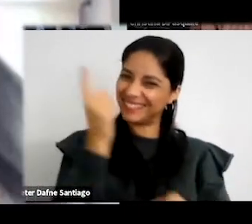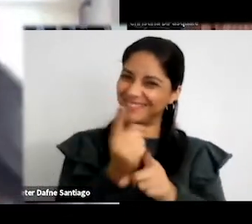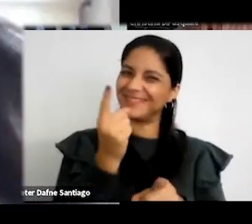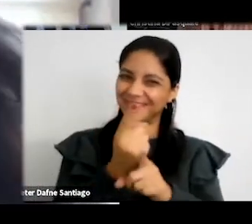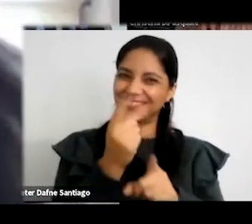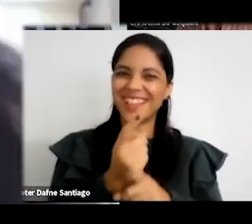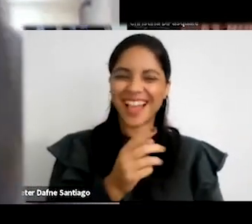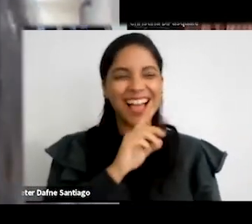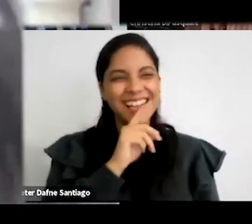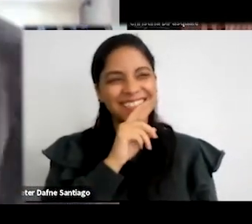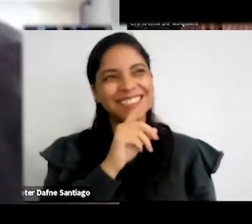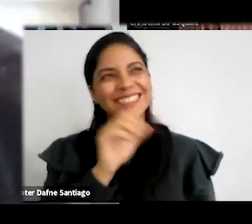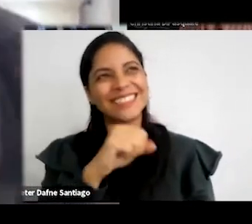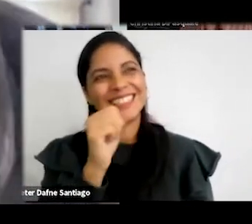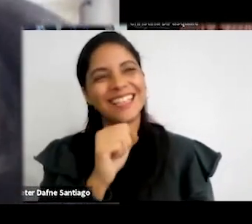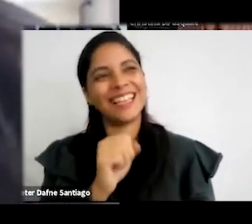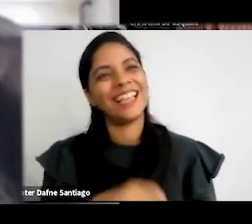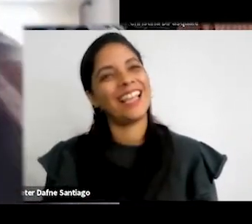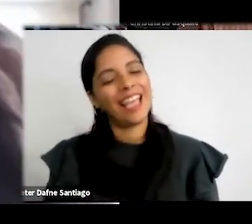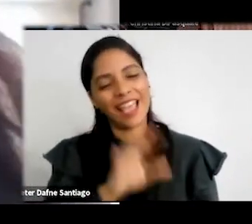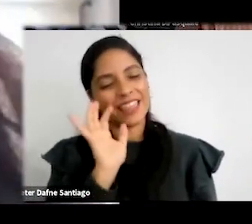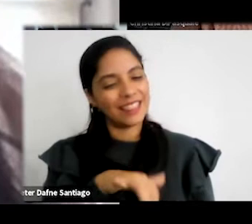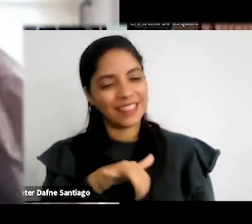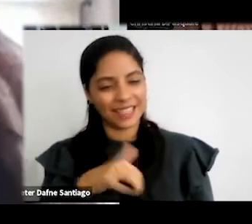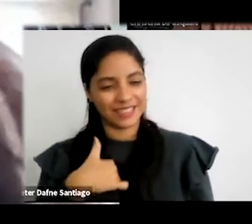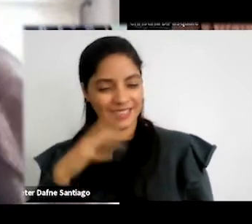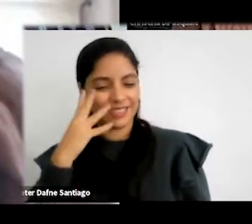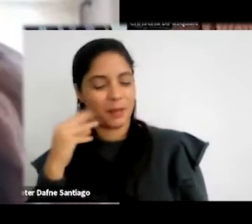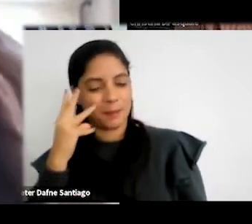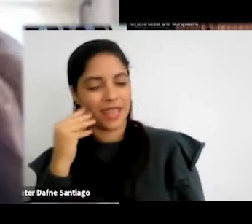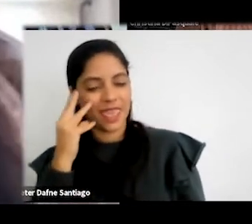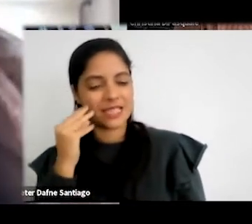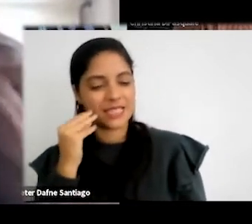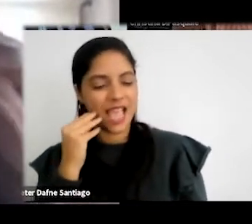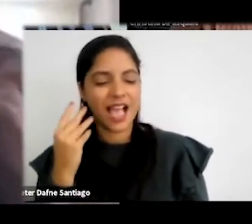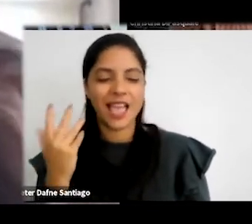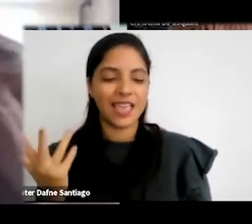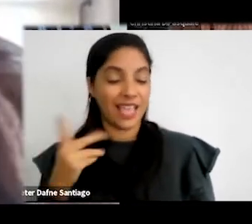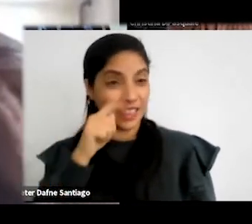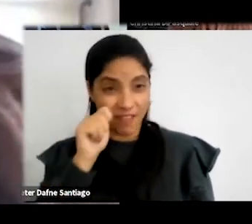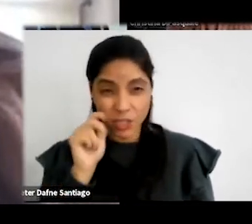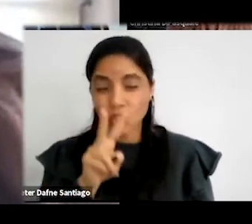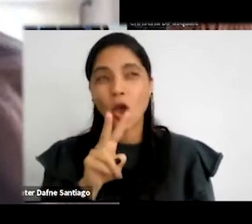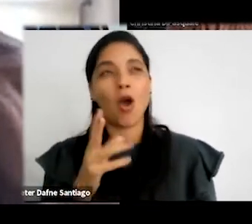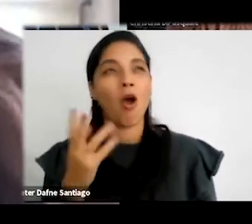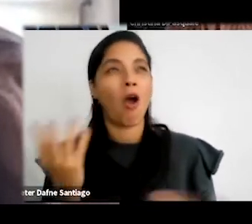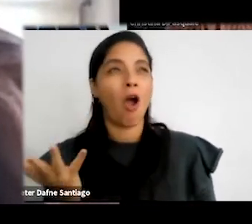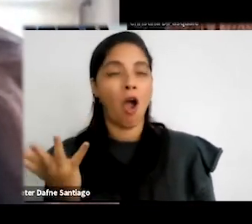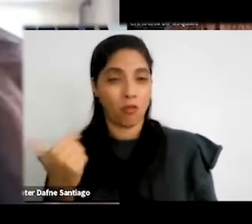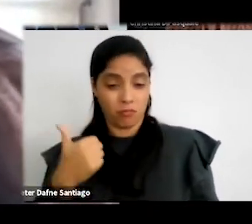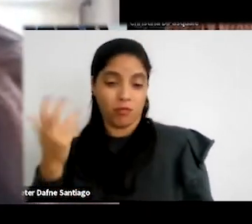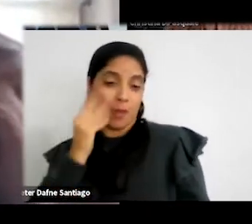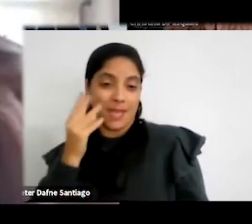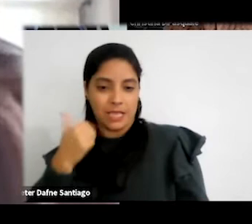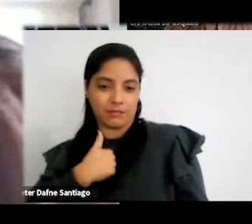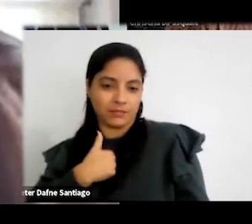like these seasoned, television producers and media makers and filmmakers. A lot of the things that, they did,